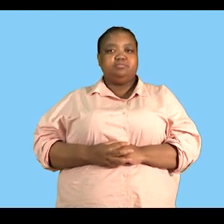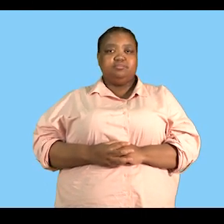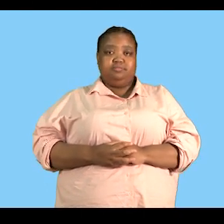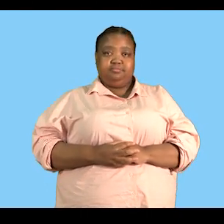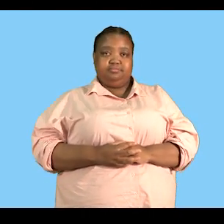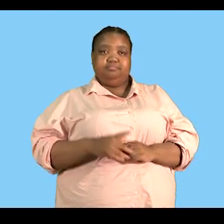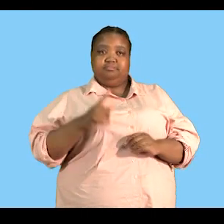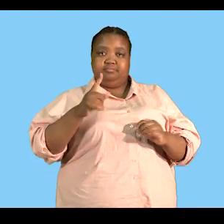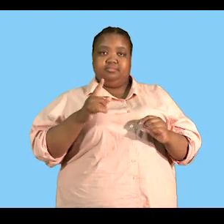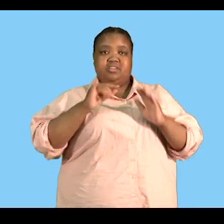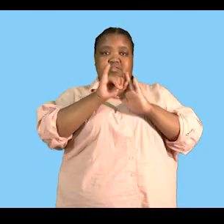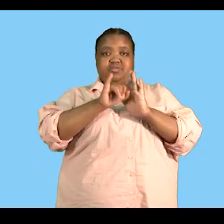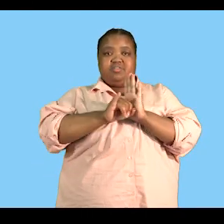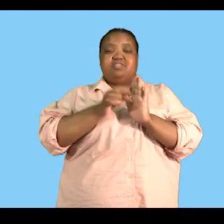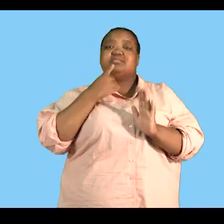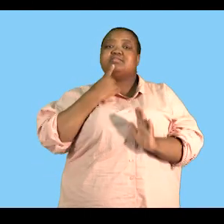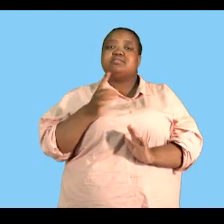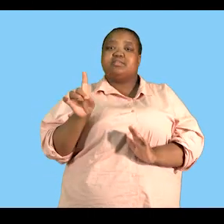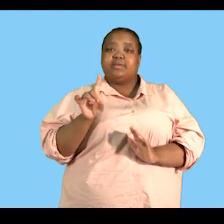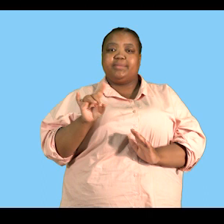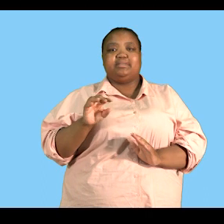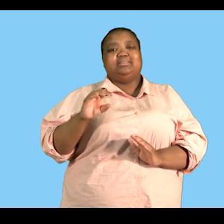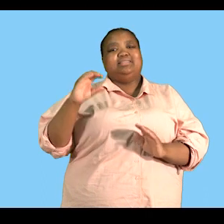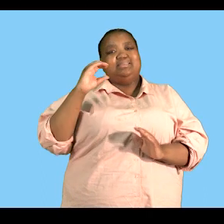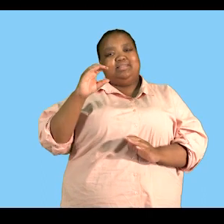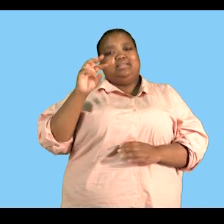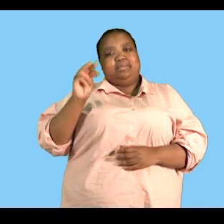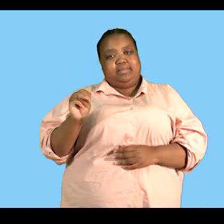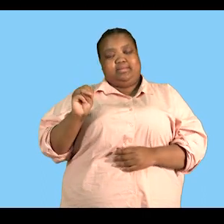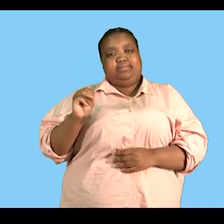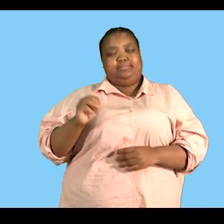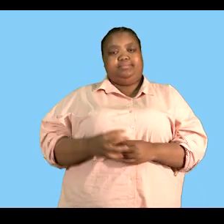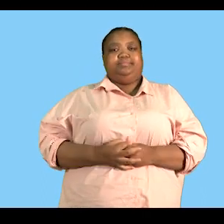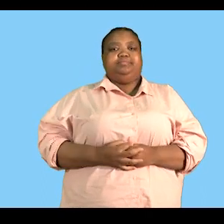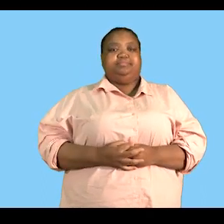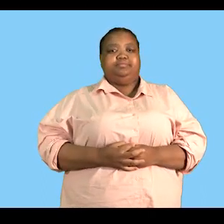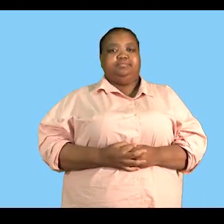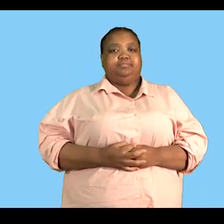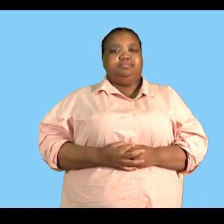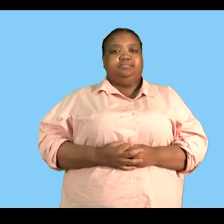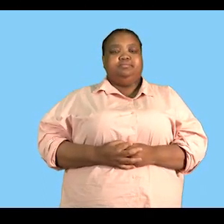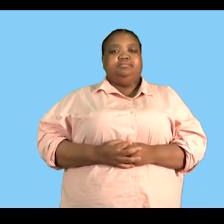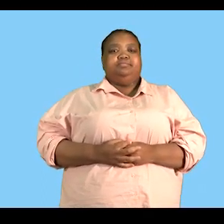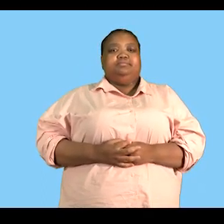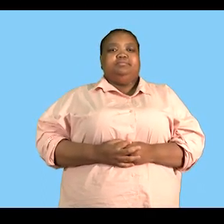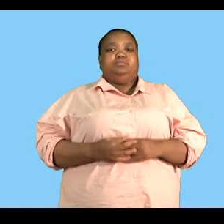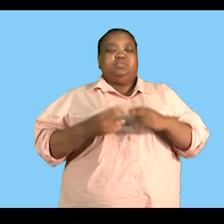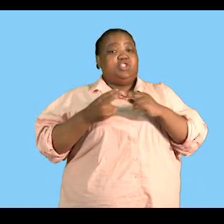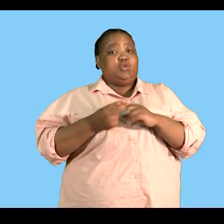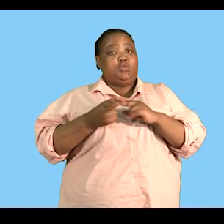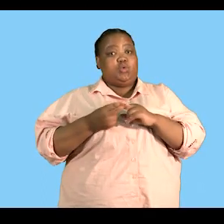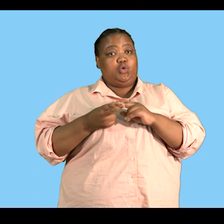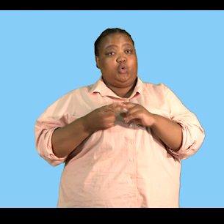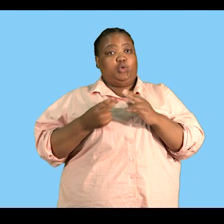the instruction. They want the answer in centimeters. So if our unit wasn't